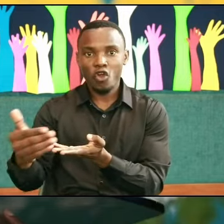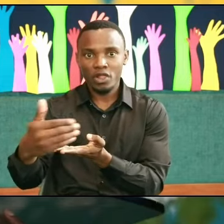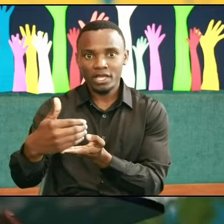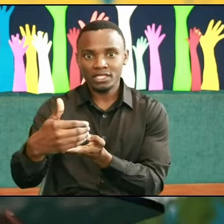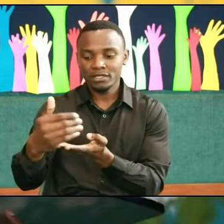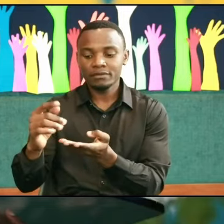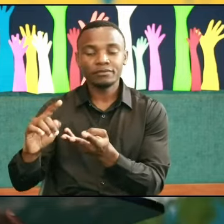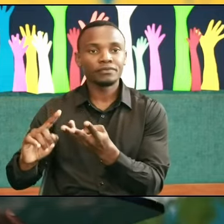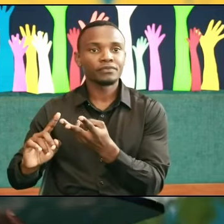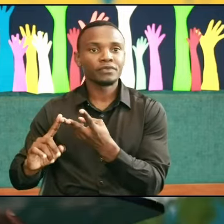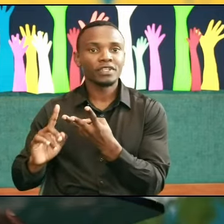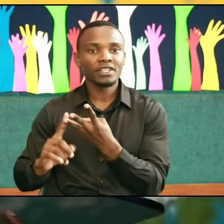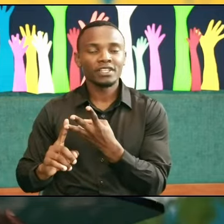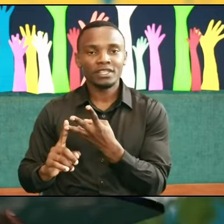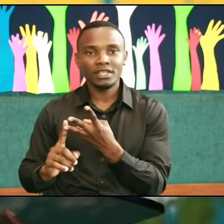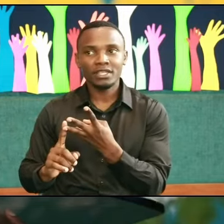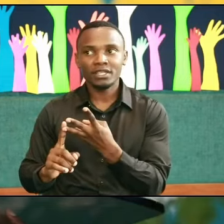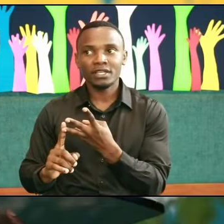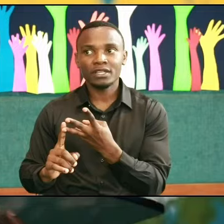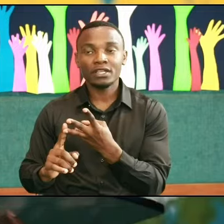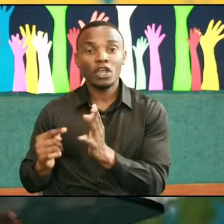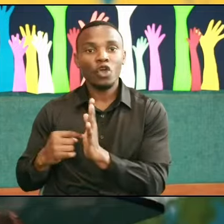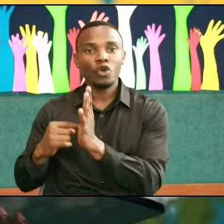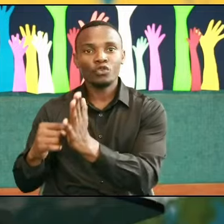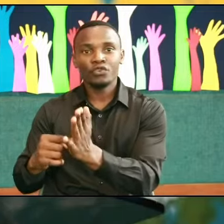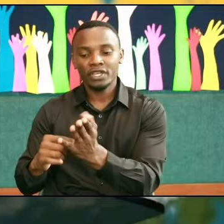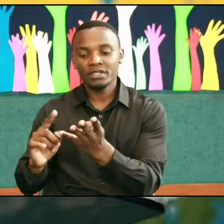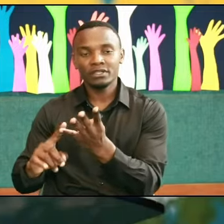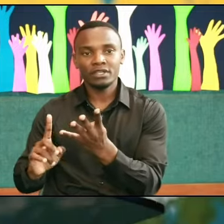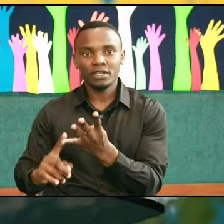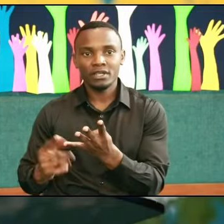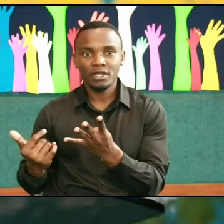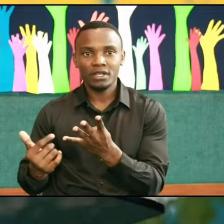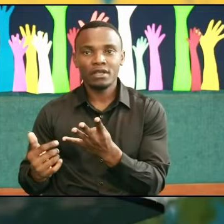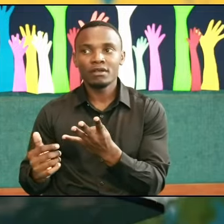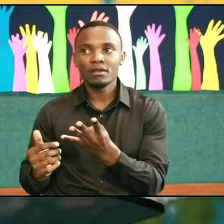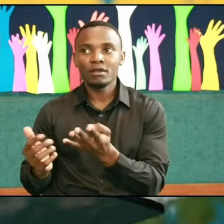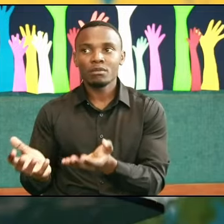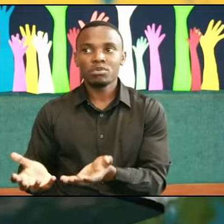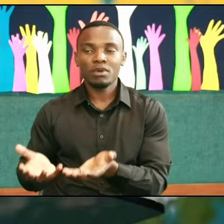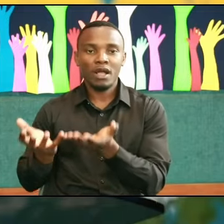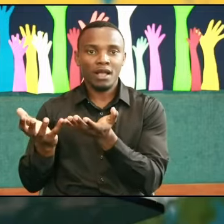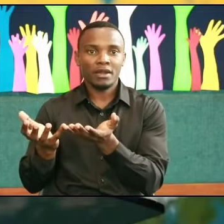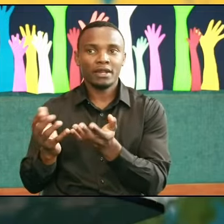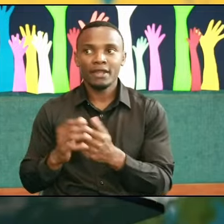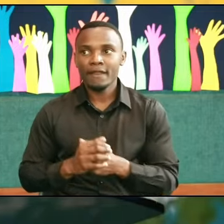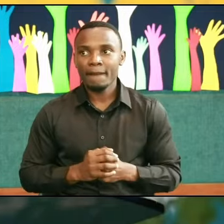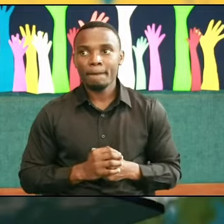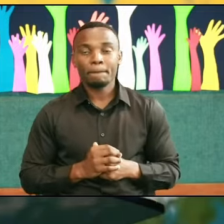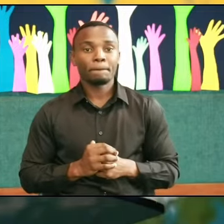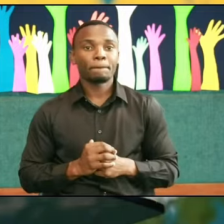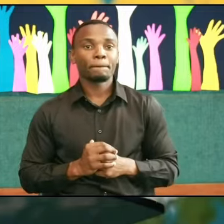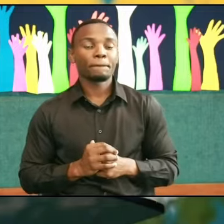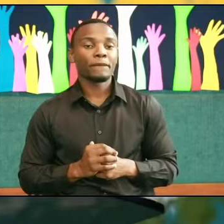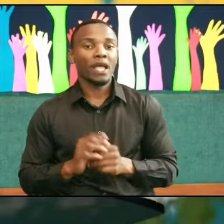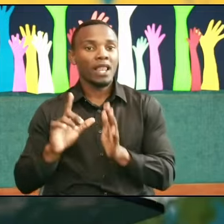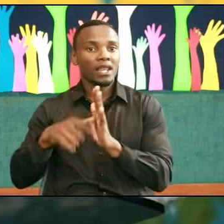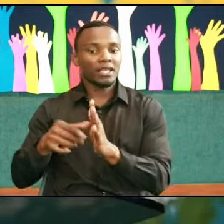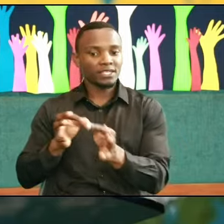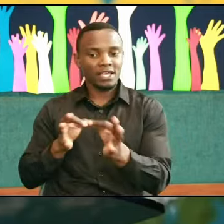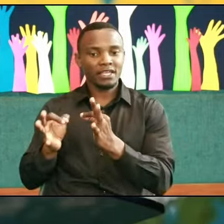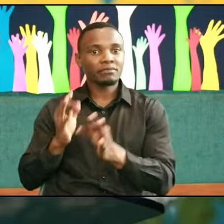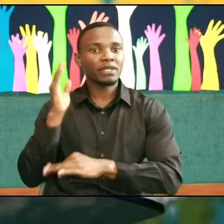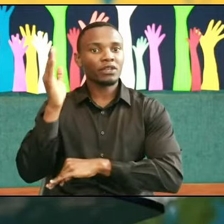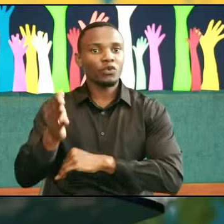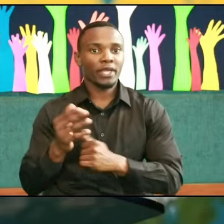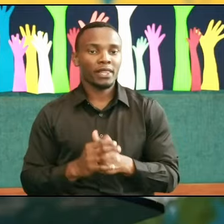collected, conveying, and current. We will go into that. The Bible says